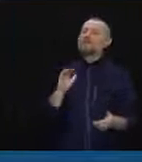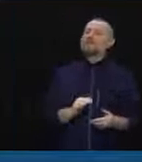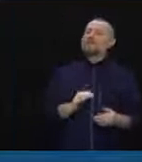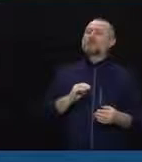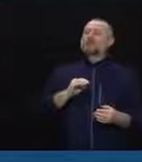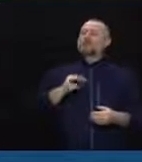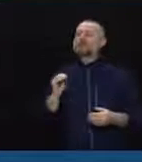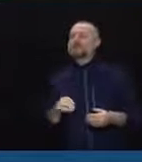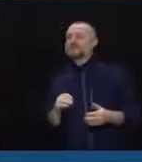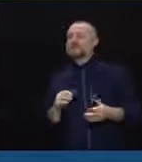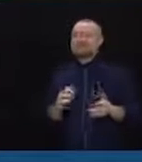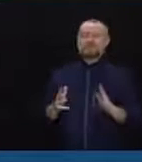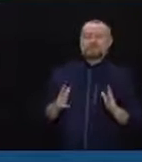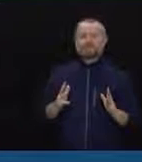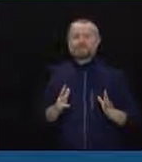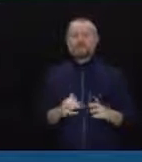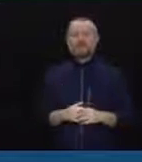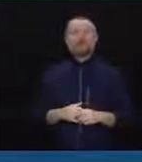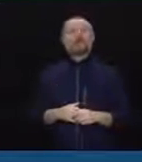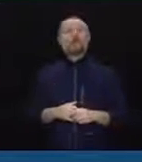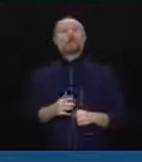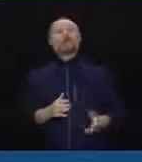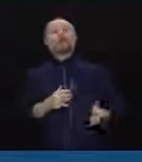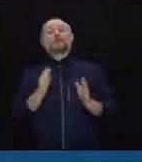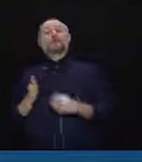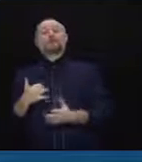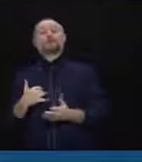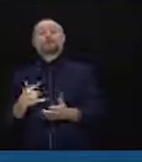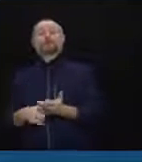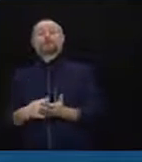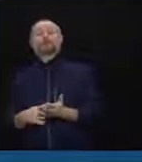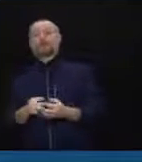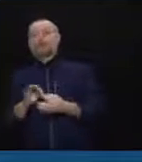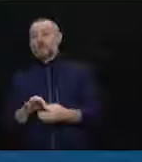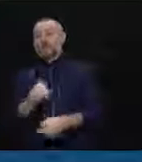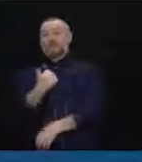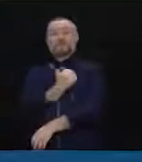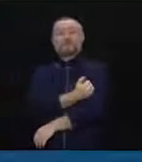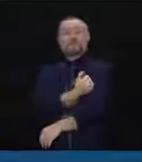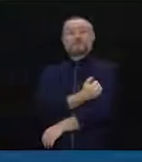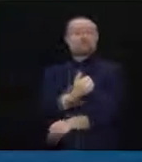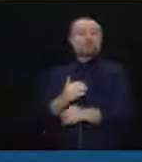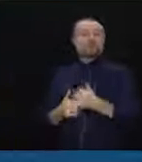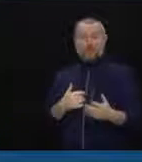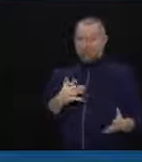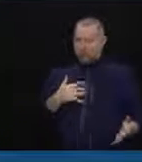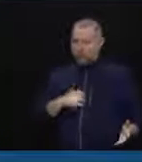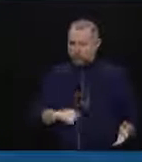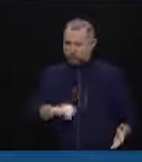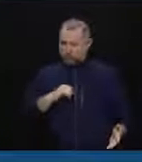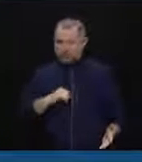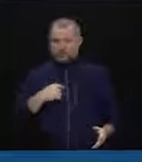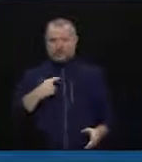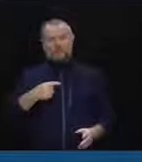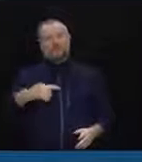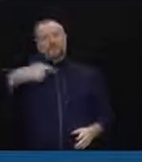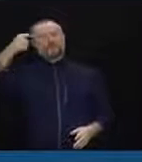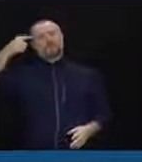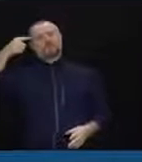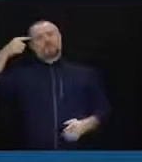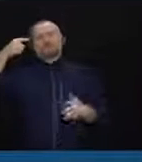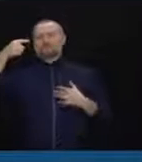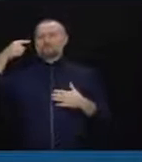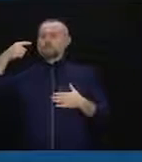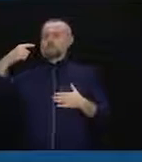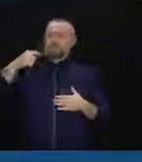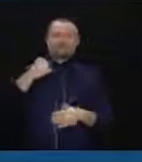mentioned vaccinations. Very proud that we are number one among the larger states for having people vaccinated. We've been aggressive about